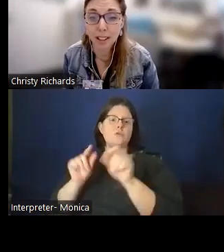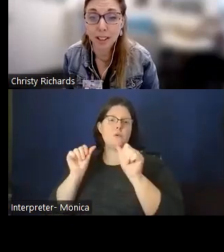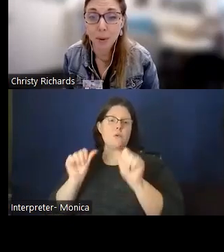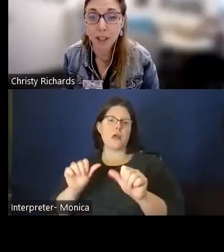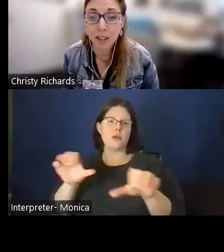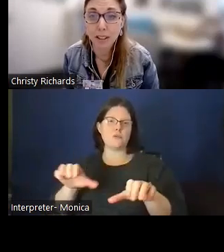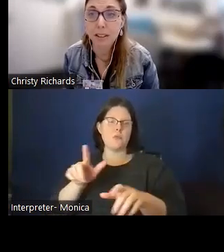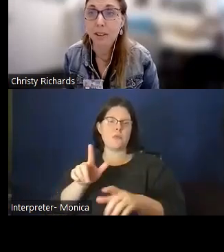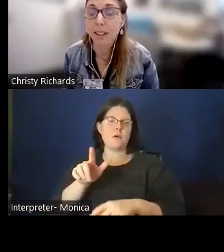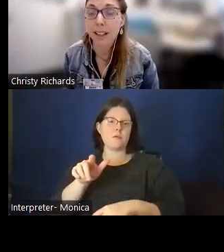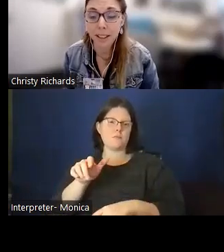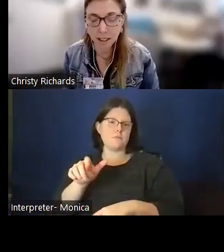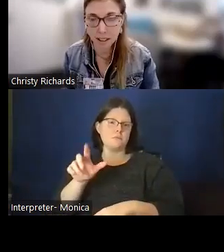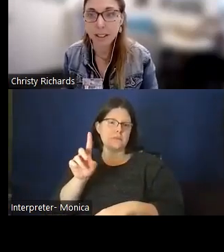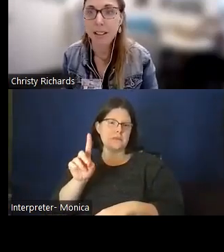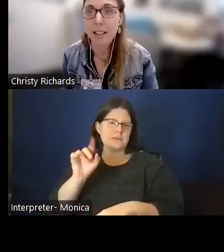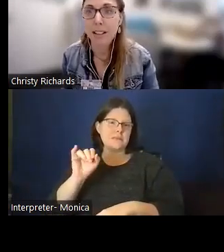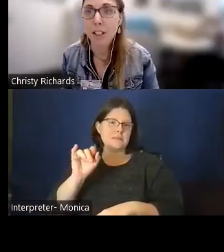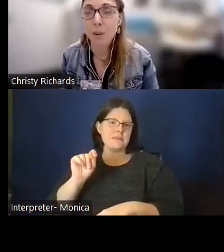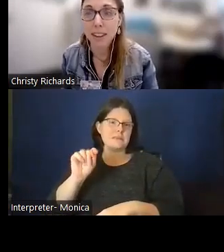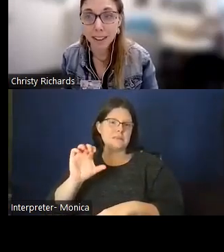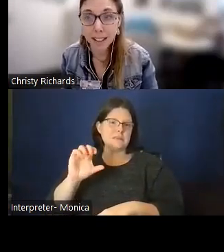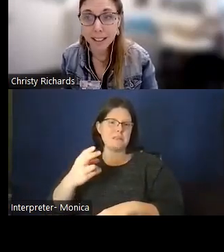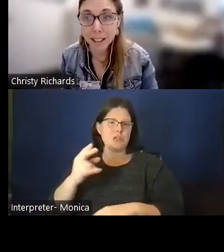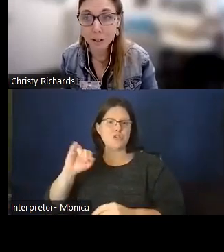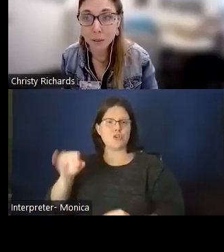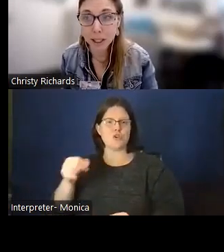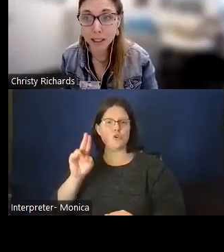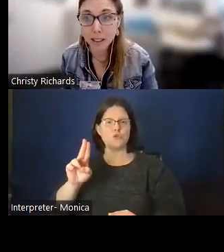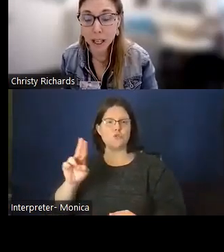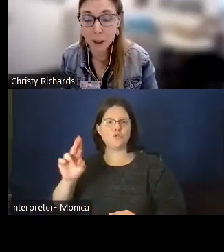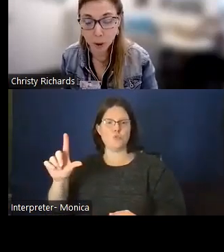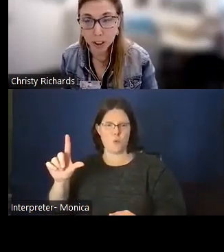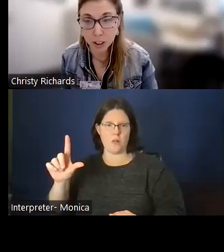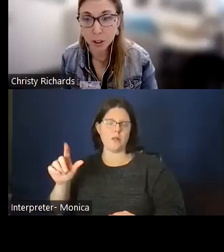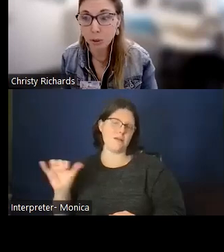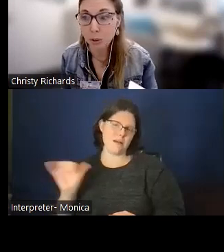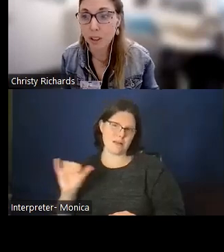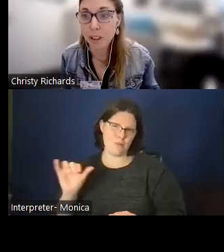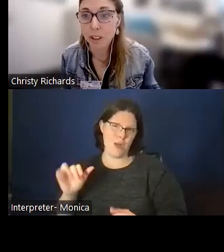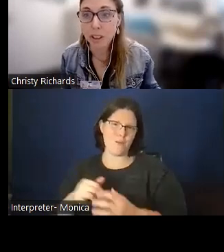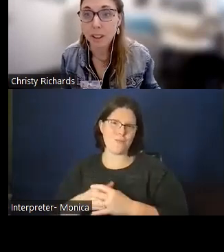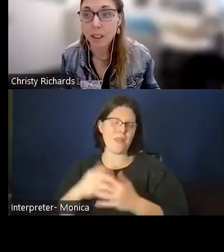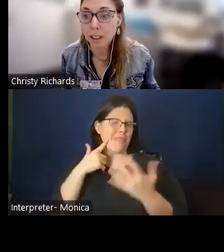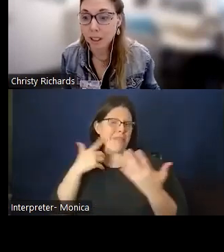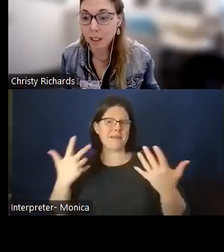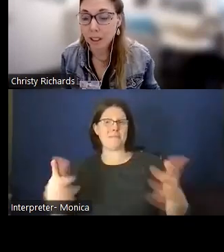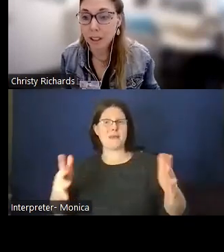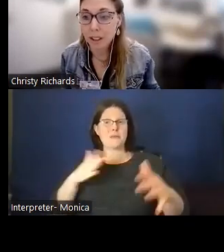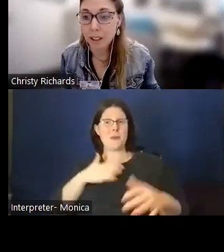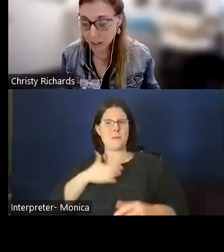Jewel as well. Okay, so I think that's it for me. I'm going to